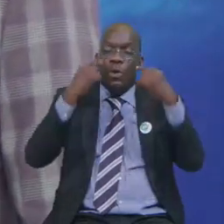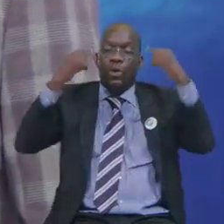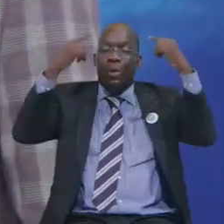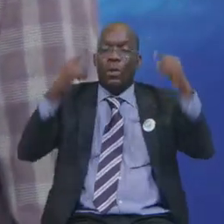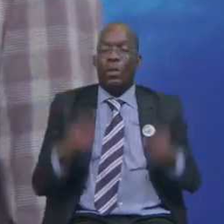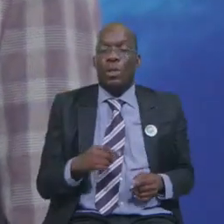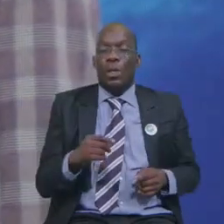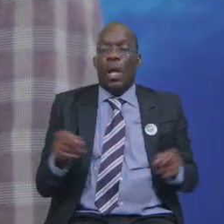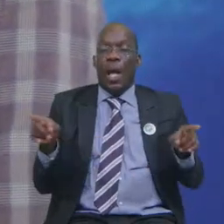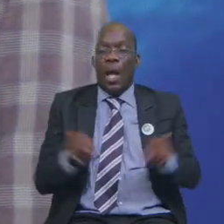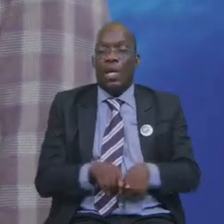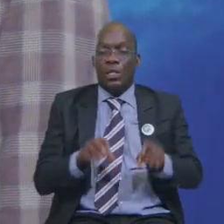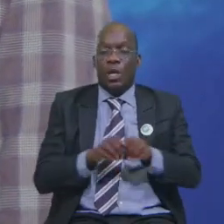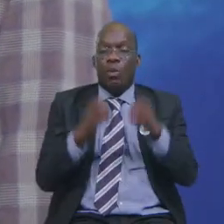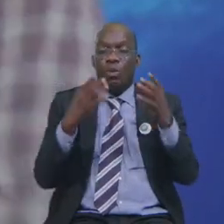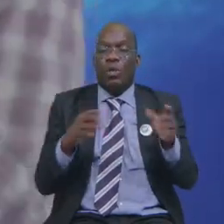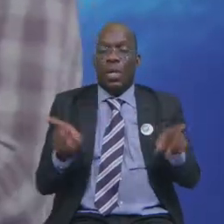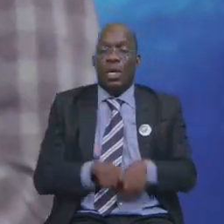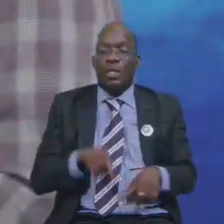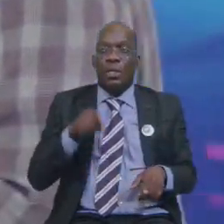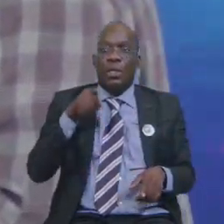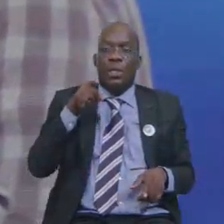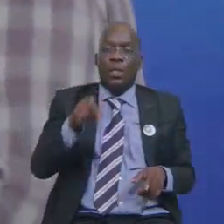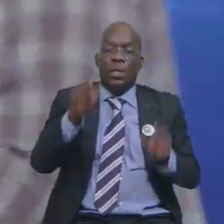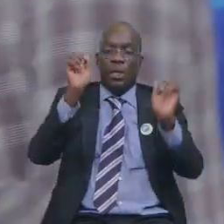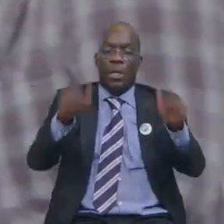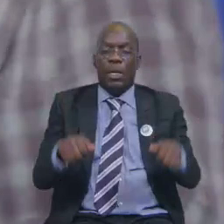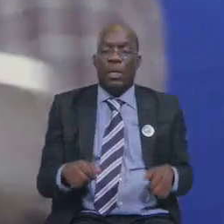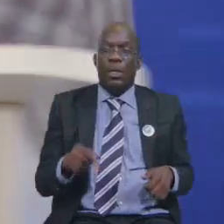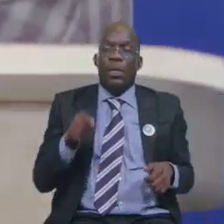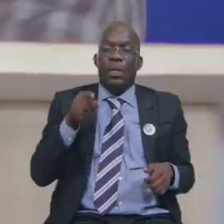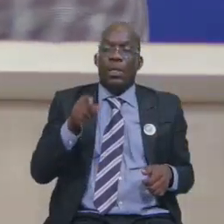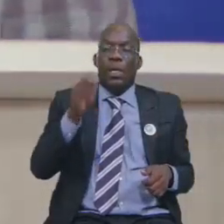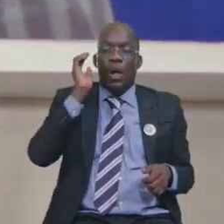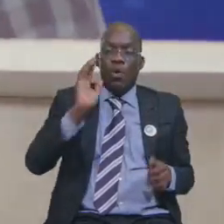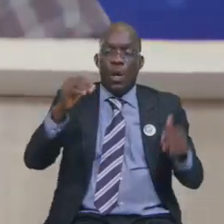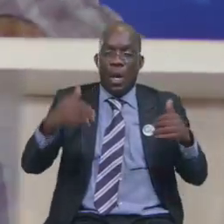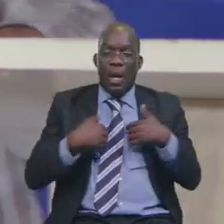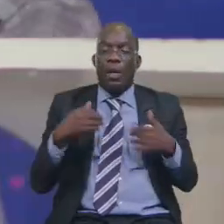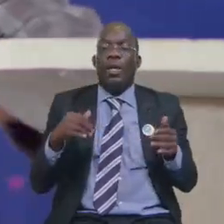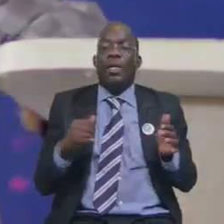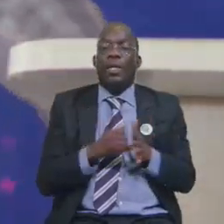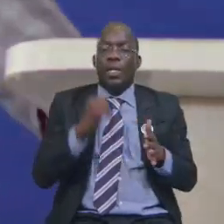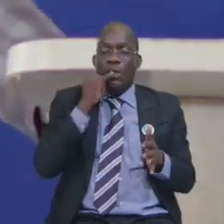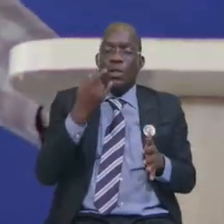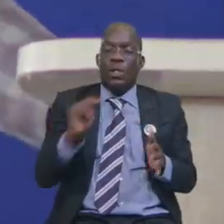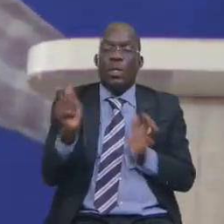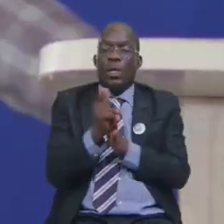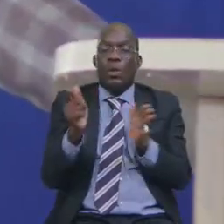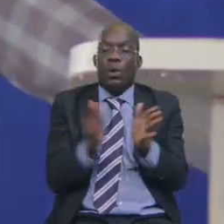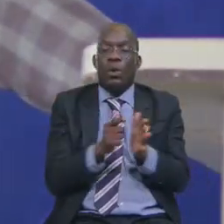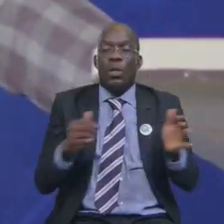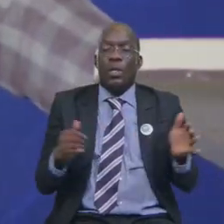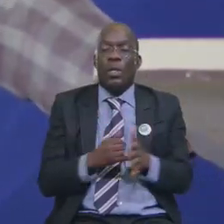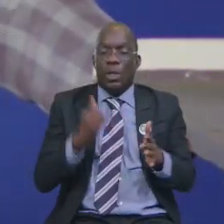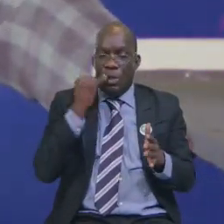much as he can, he will have, because it's the law, it's the principle